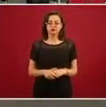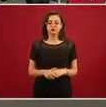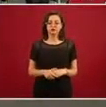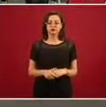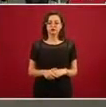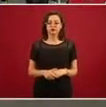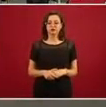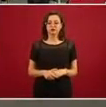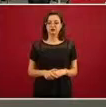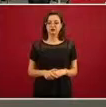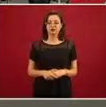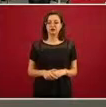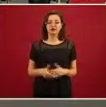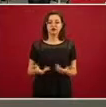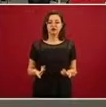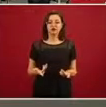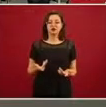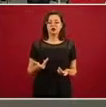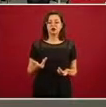Good evening.